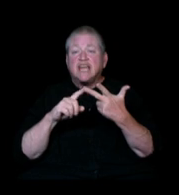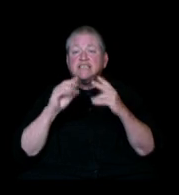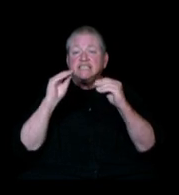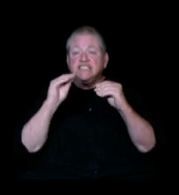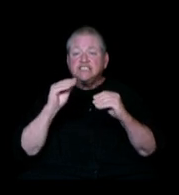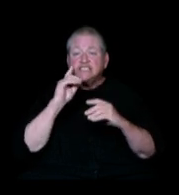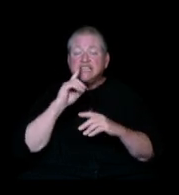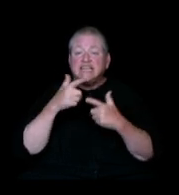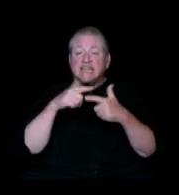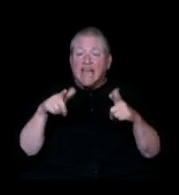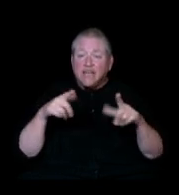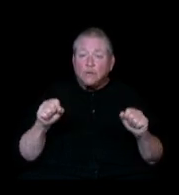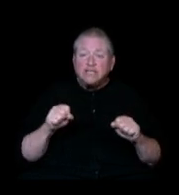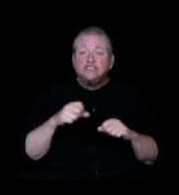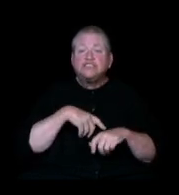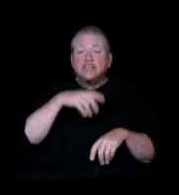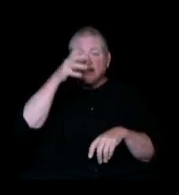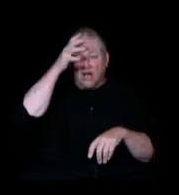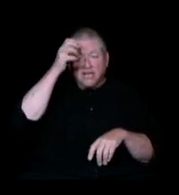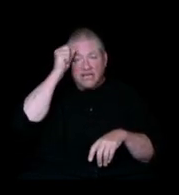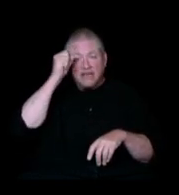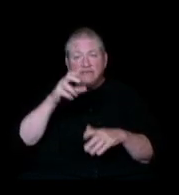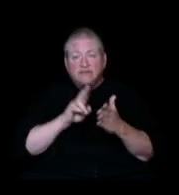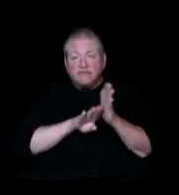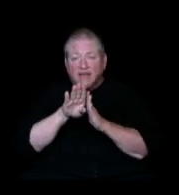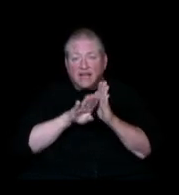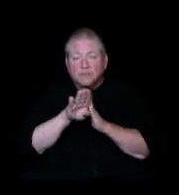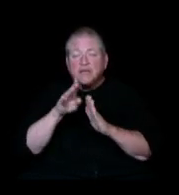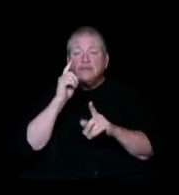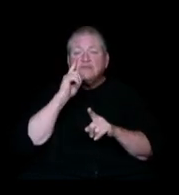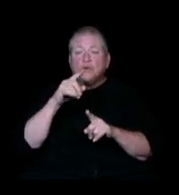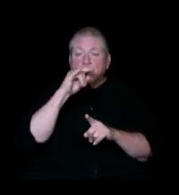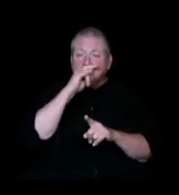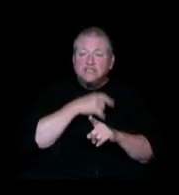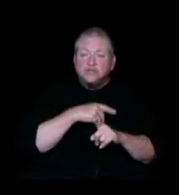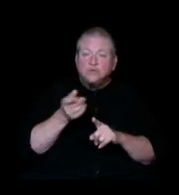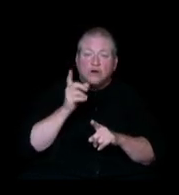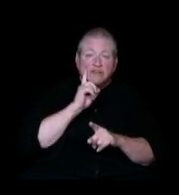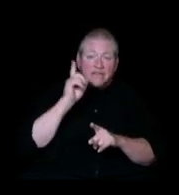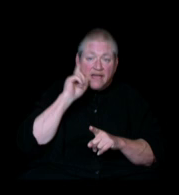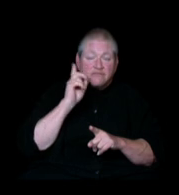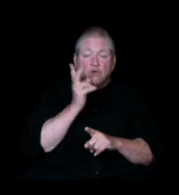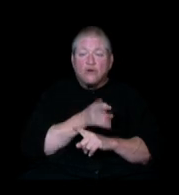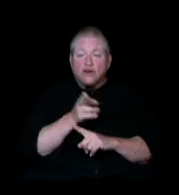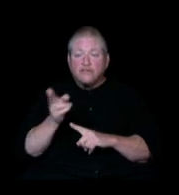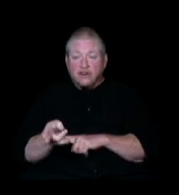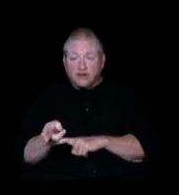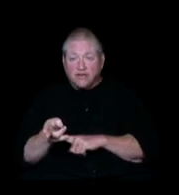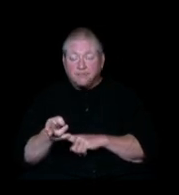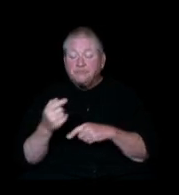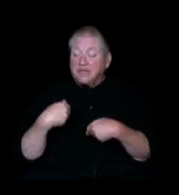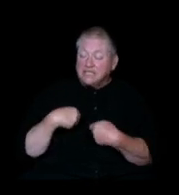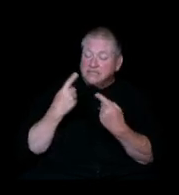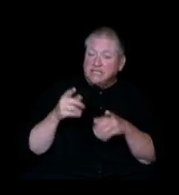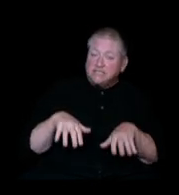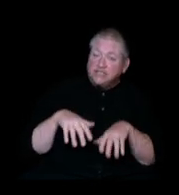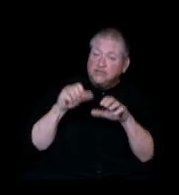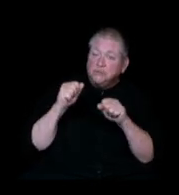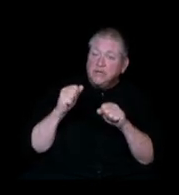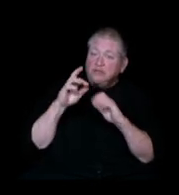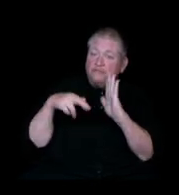language, cognitive development, and social competence in children who are deaf or hard of hearing. Since assuming the role of chair